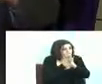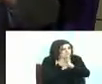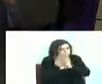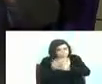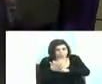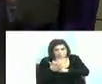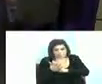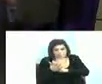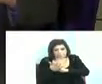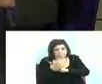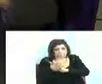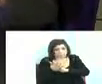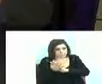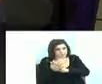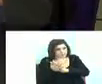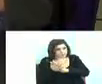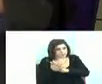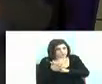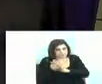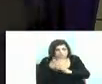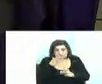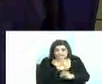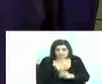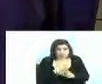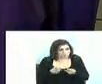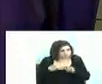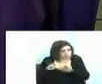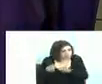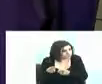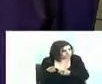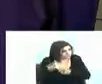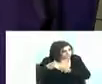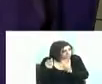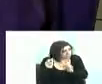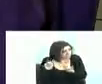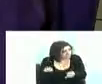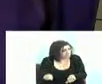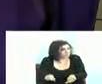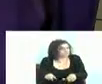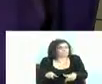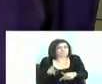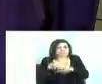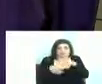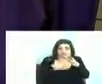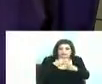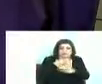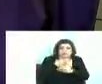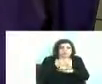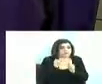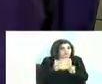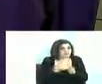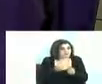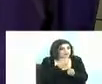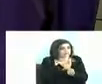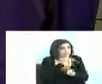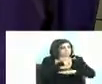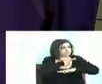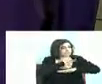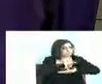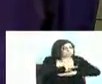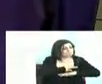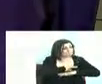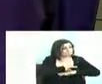means through which the hungry can be fed and the world can be nourished.